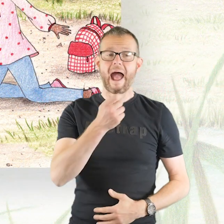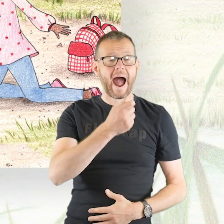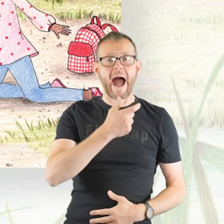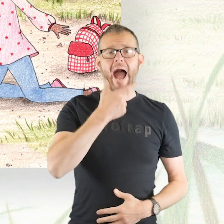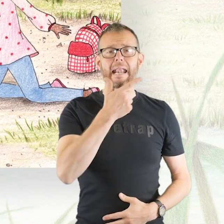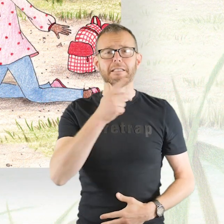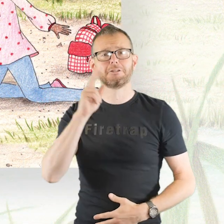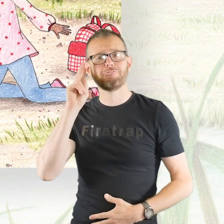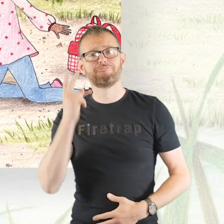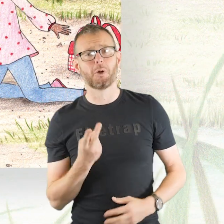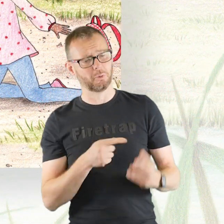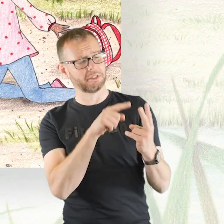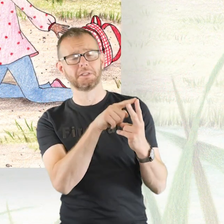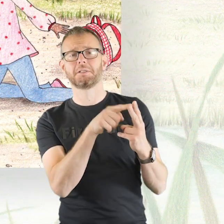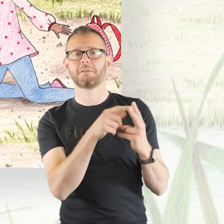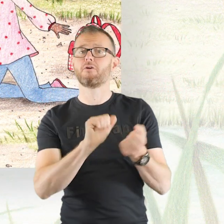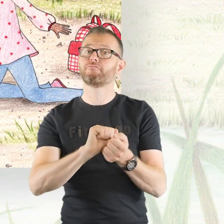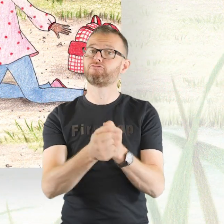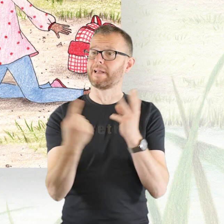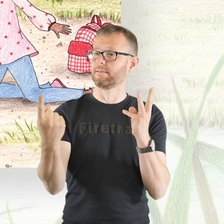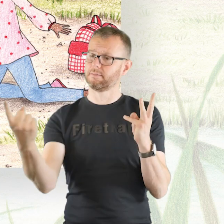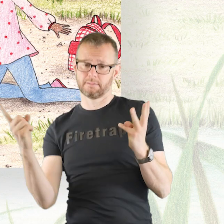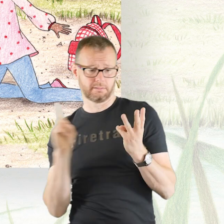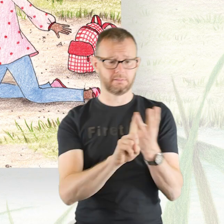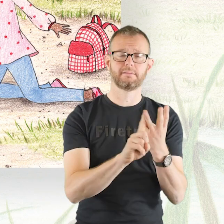Alex and Rosie took their friend to Blackshall Heath.